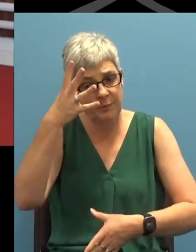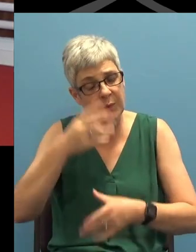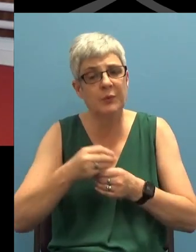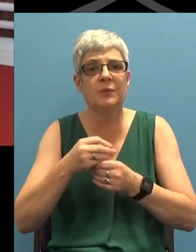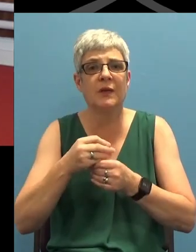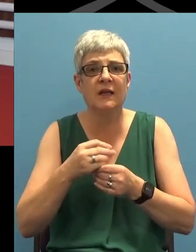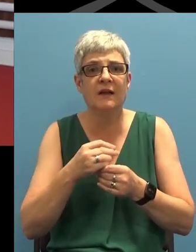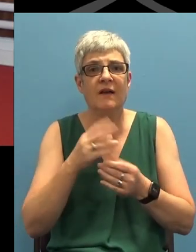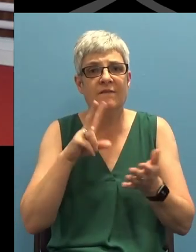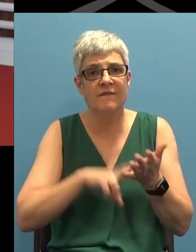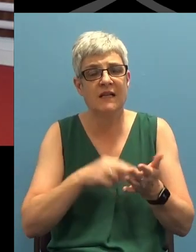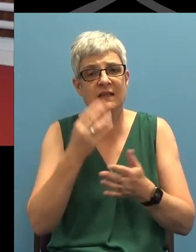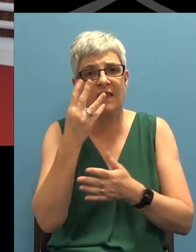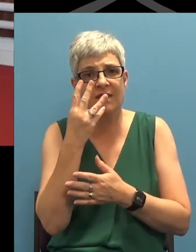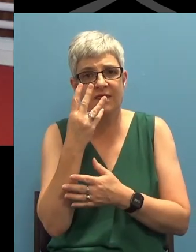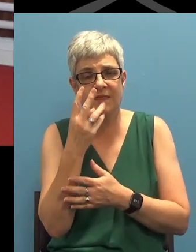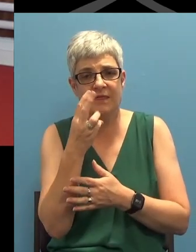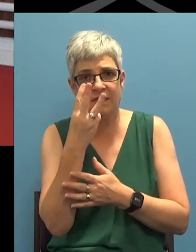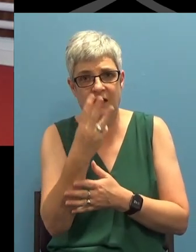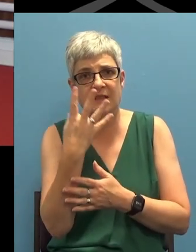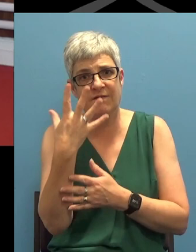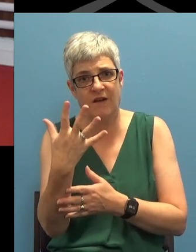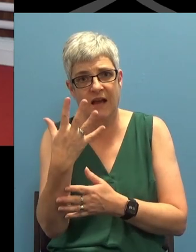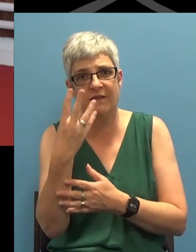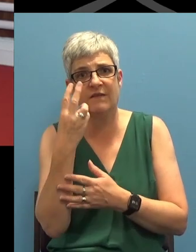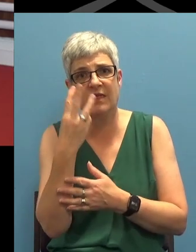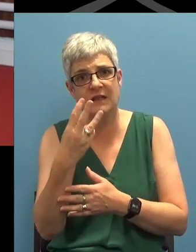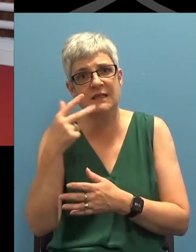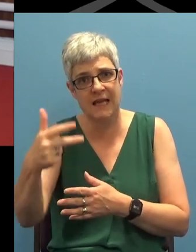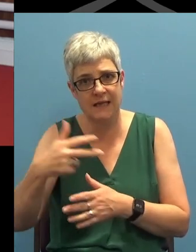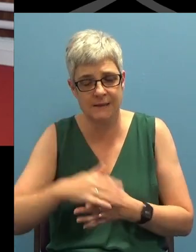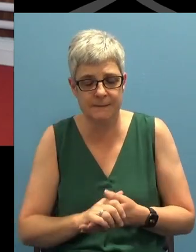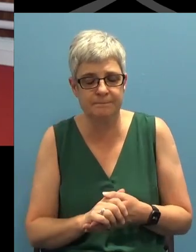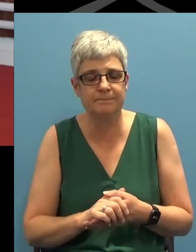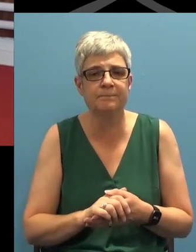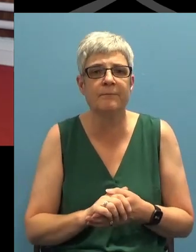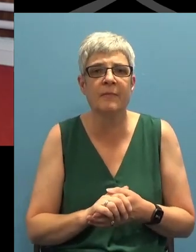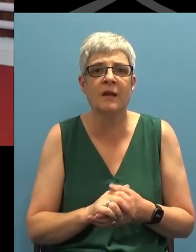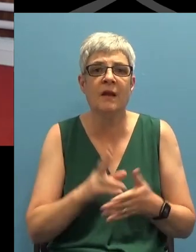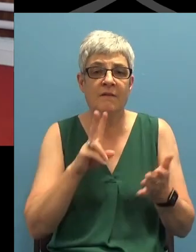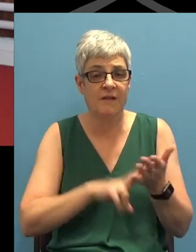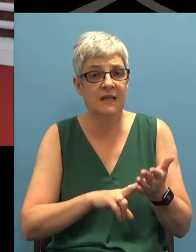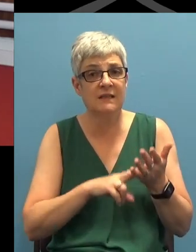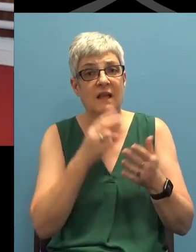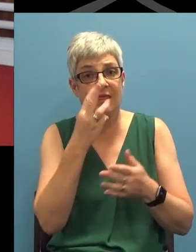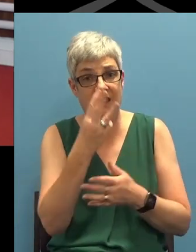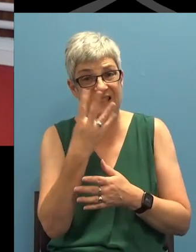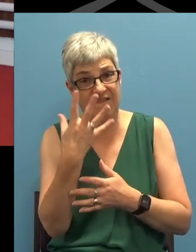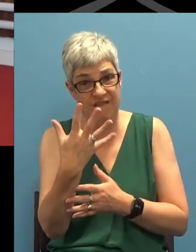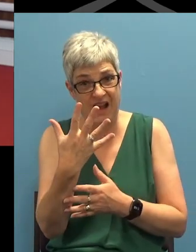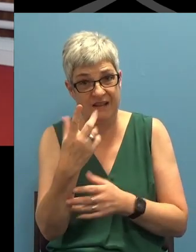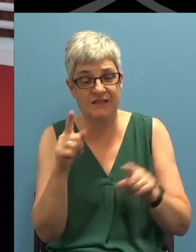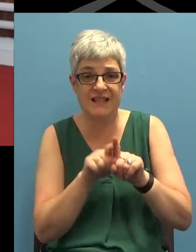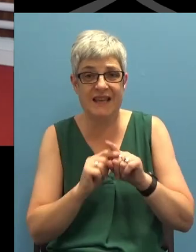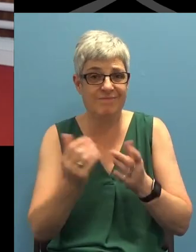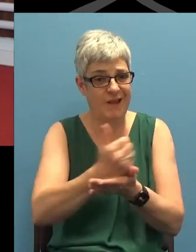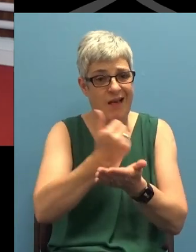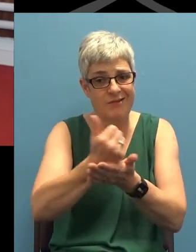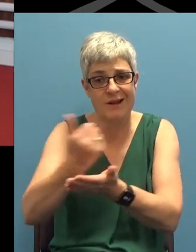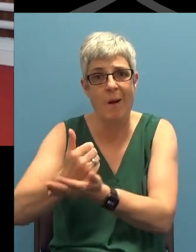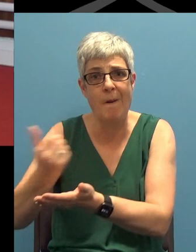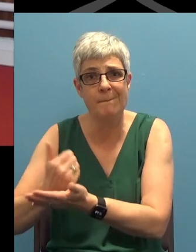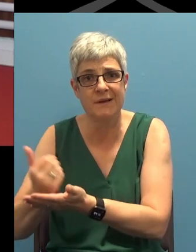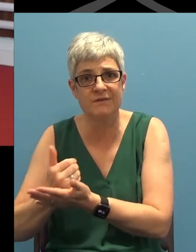verses 35 to 38 of Matthew 9. That verse 35 is a kind of gathering up of